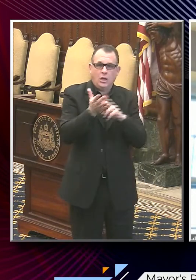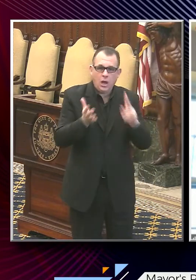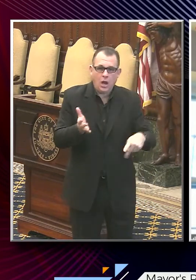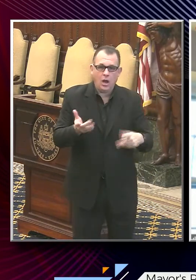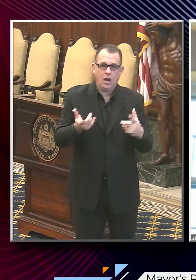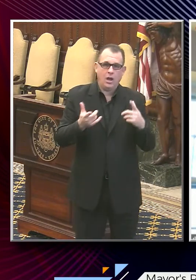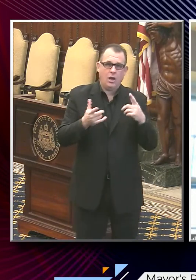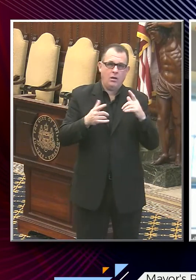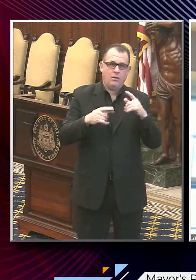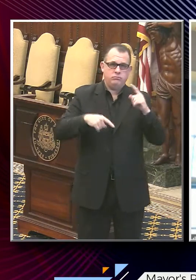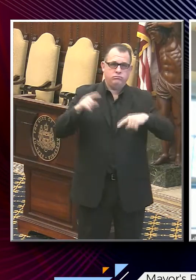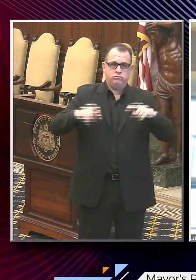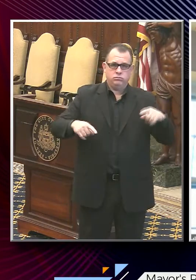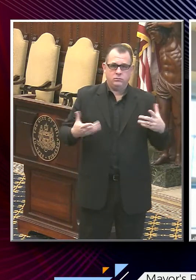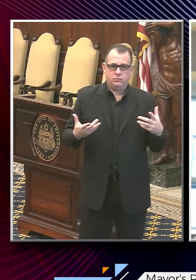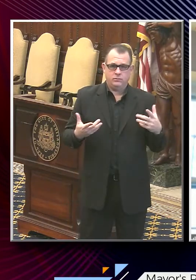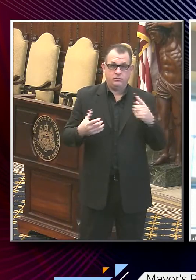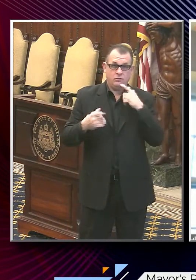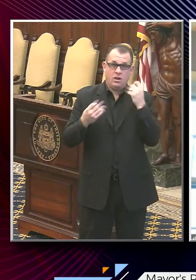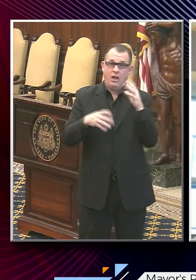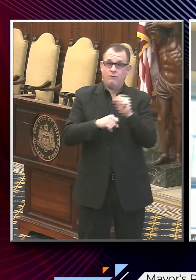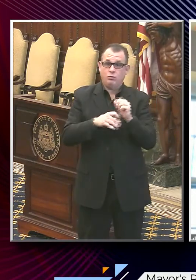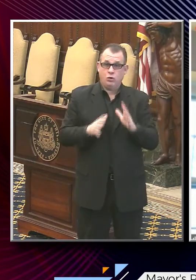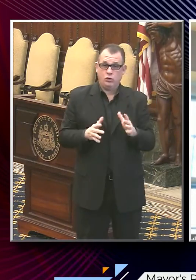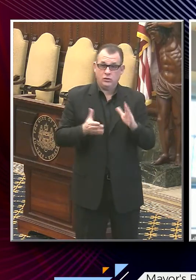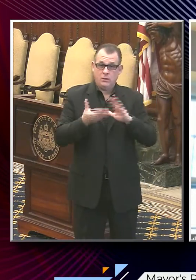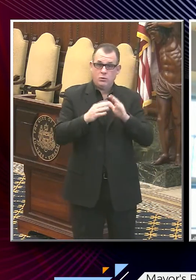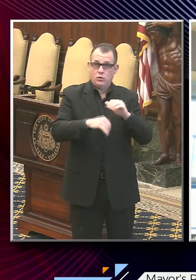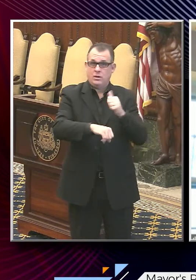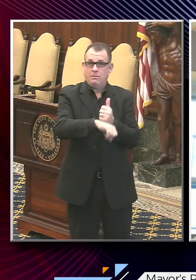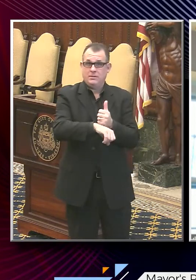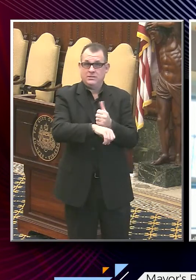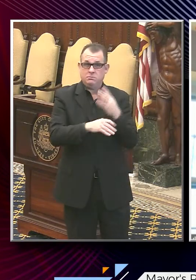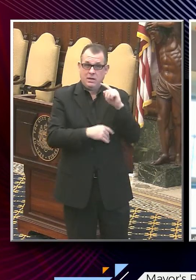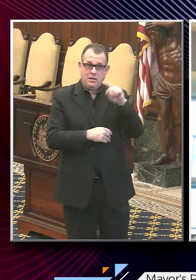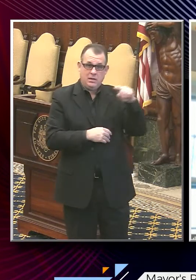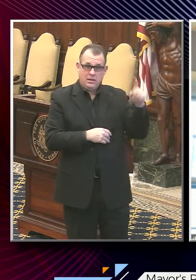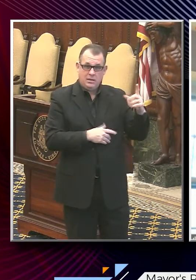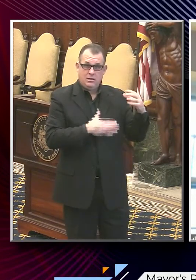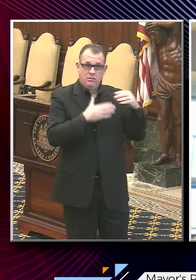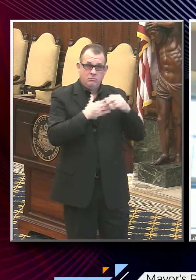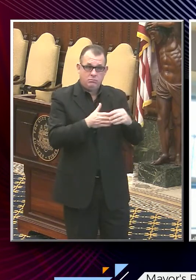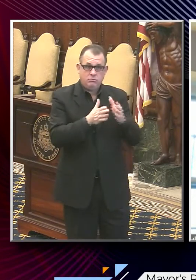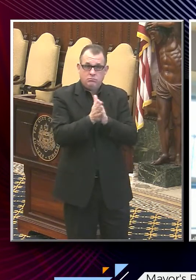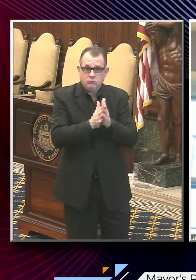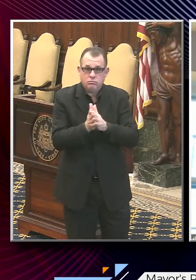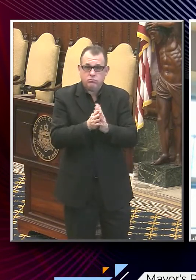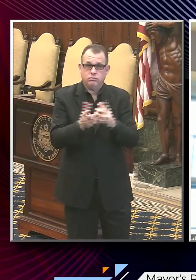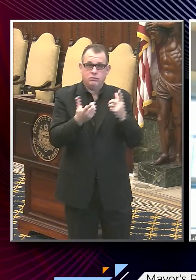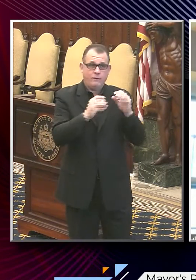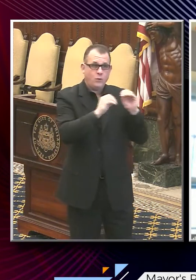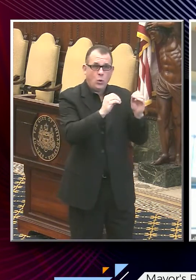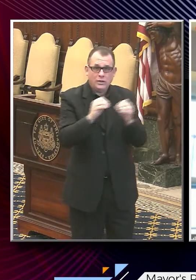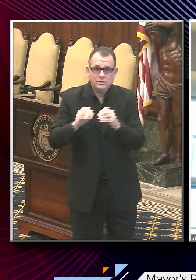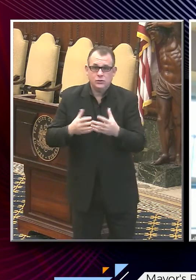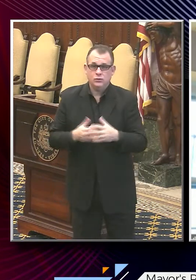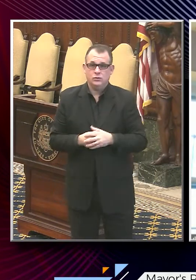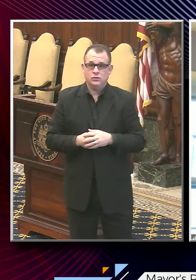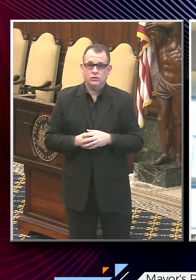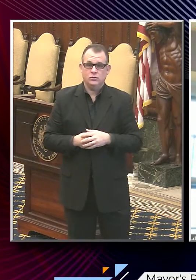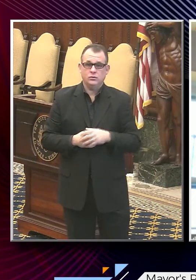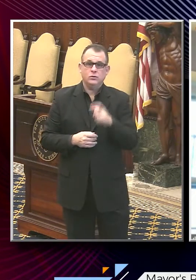up. So a lot of this work will be community-based and driven by the organizations